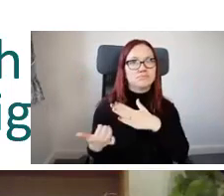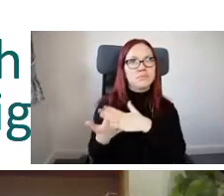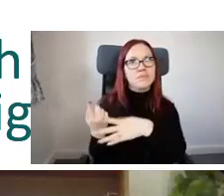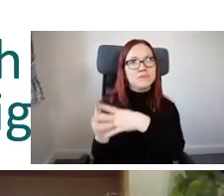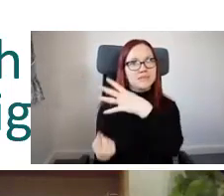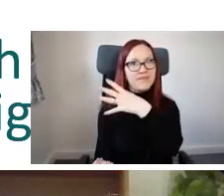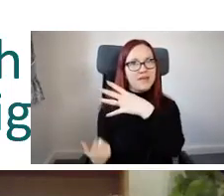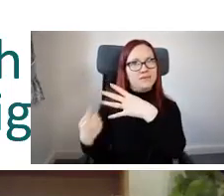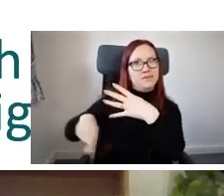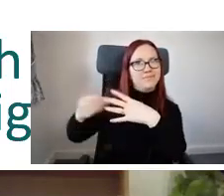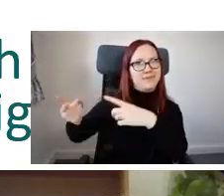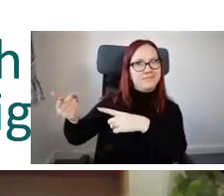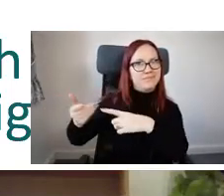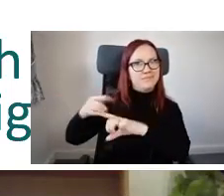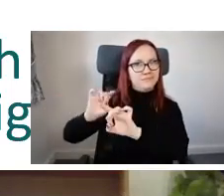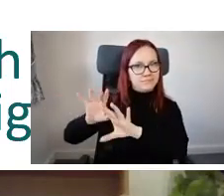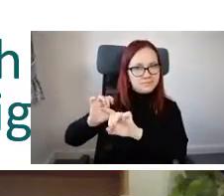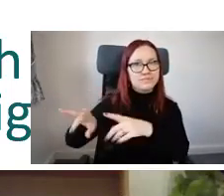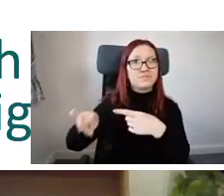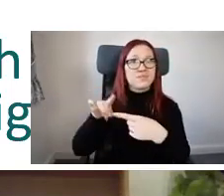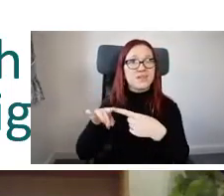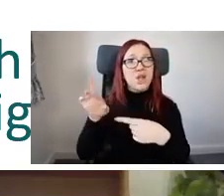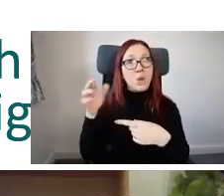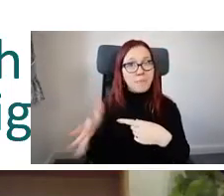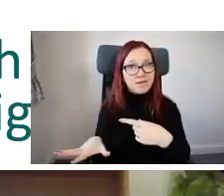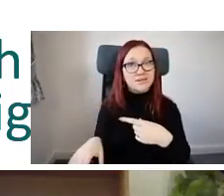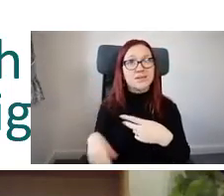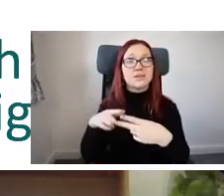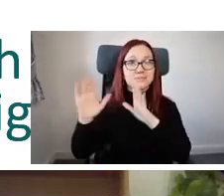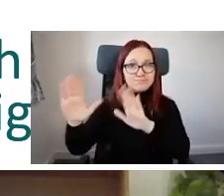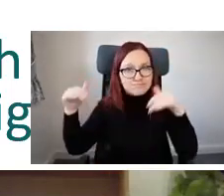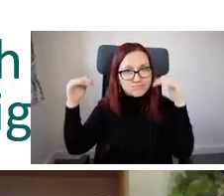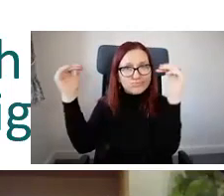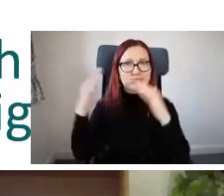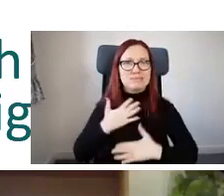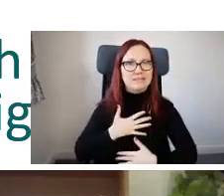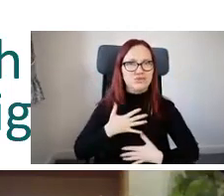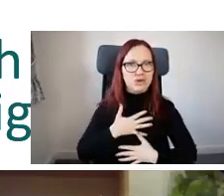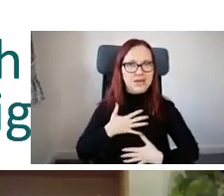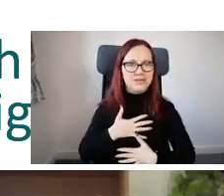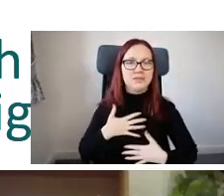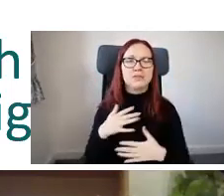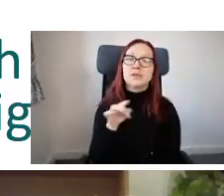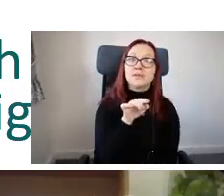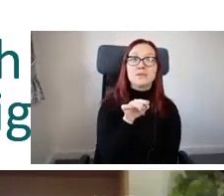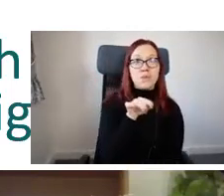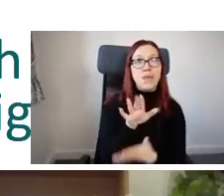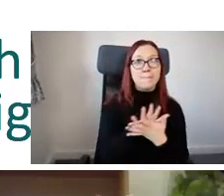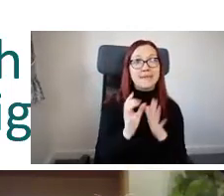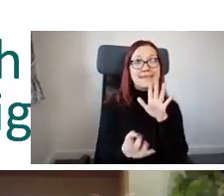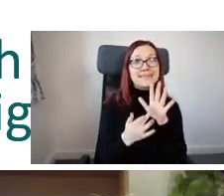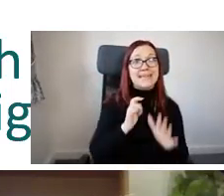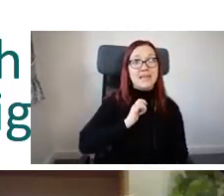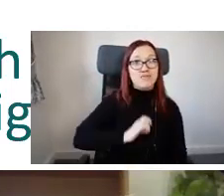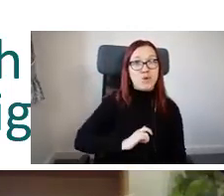and I've spoken about, such as hopelessness or high levels of distress. And there's a key role for practitioners to work through